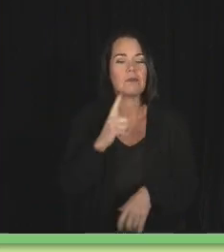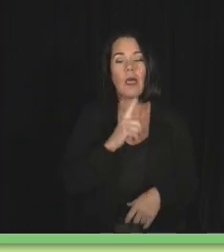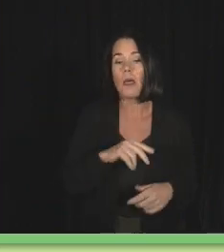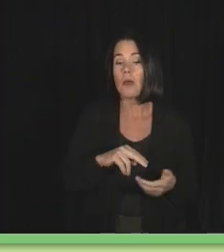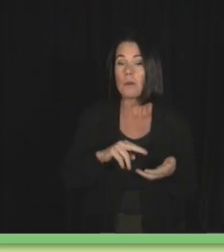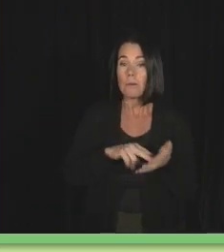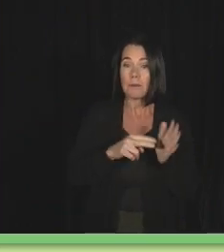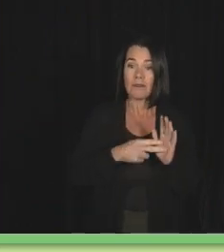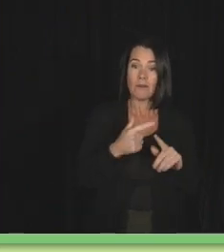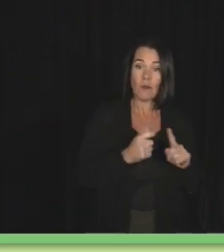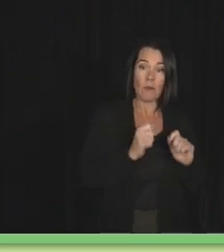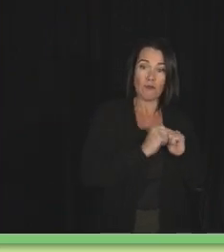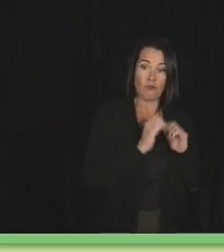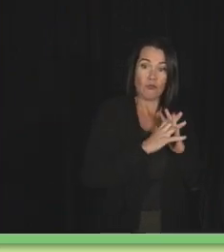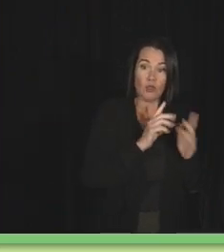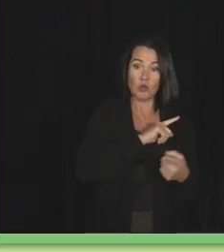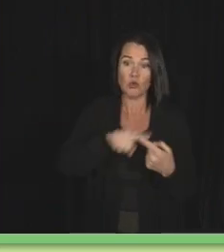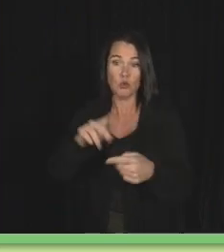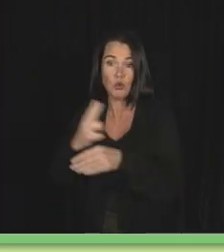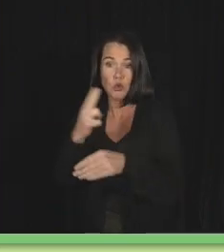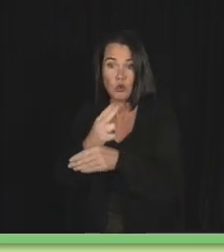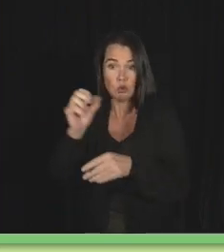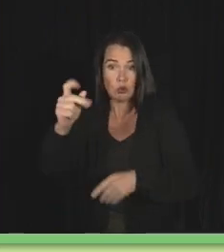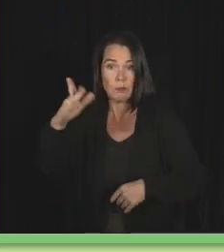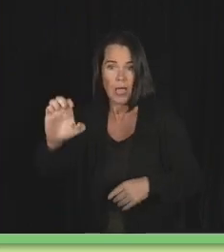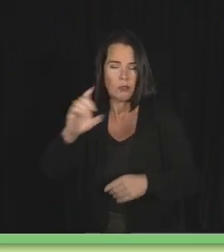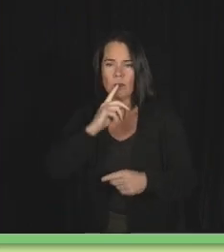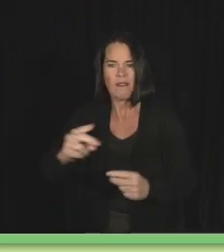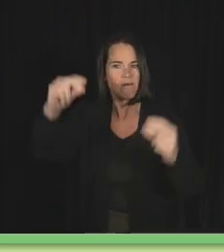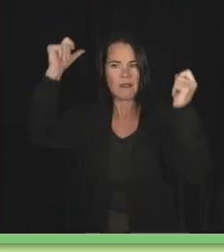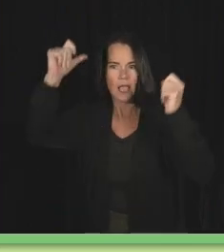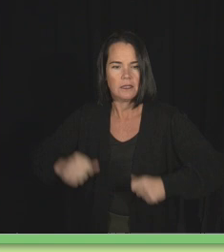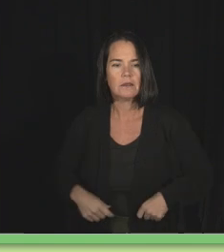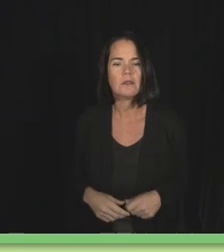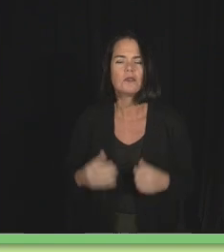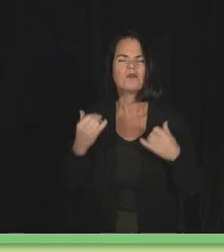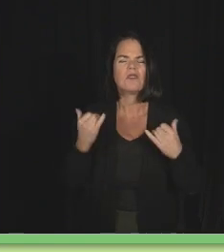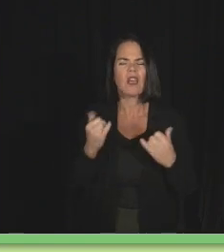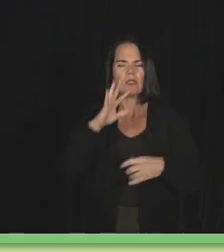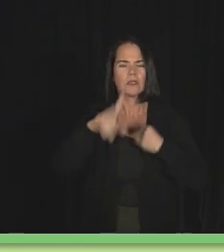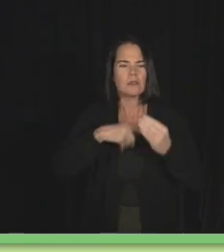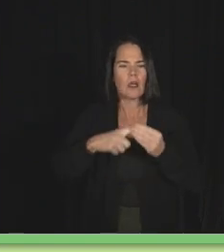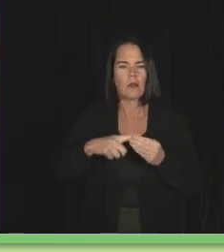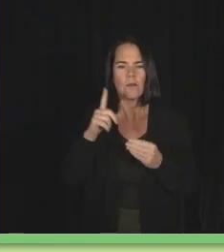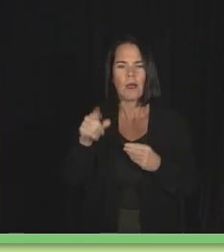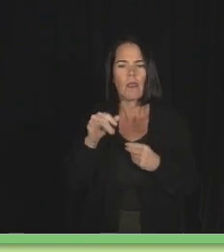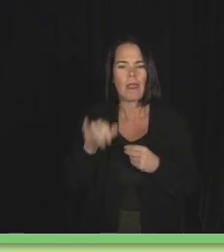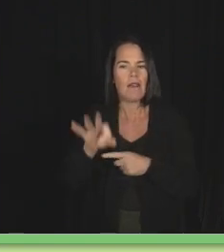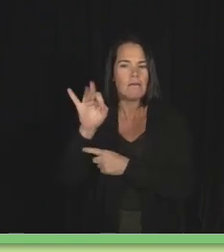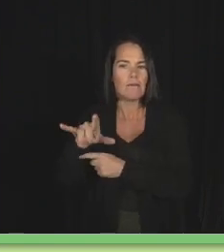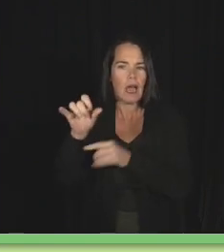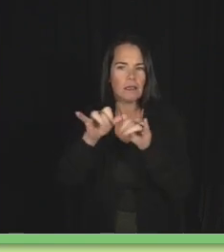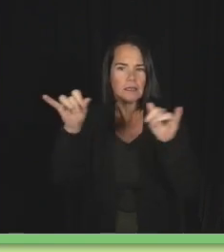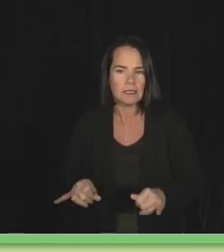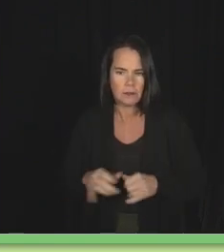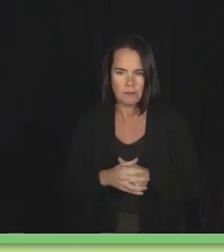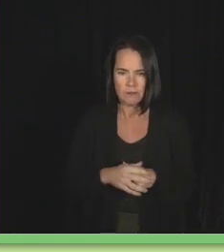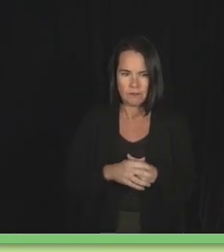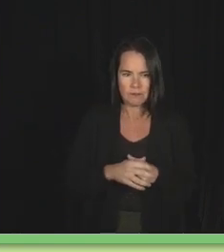fast. Speaking of user space, let's talk about the file system and the init process.